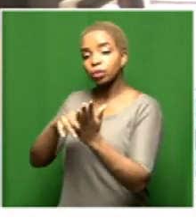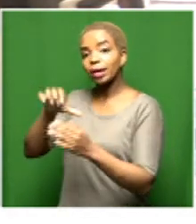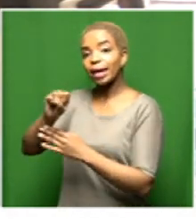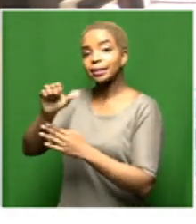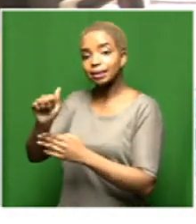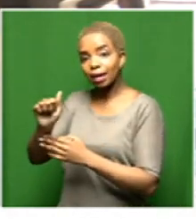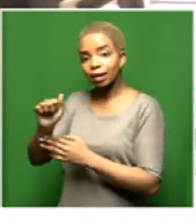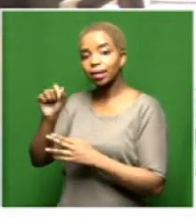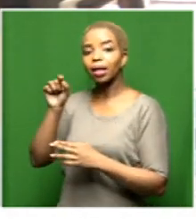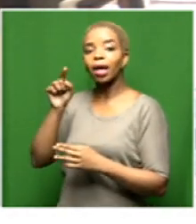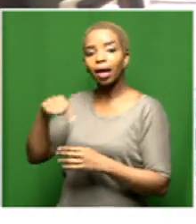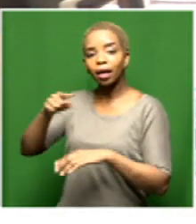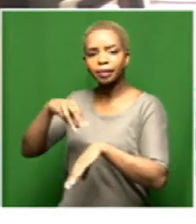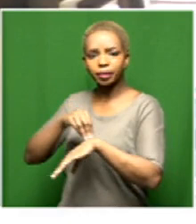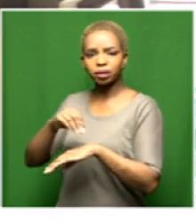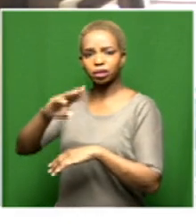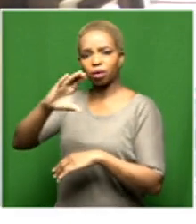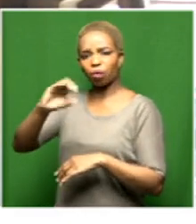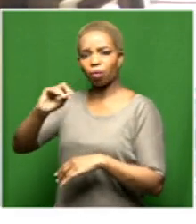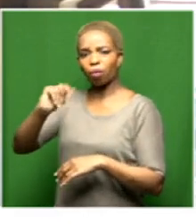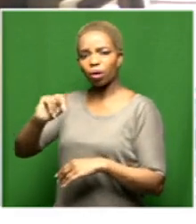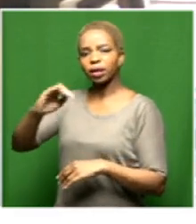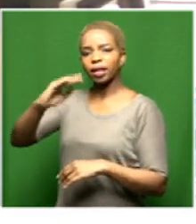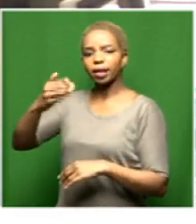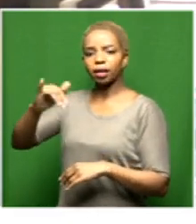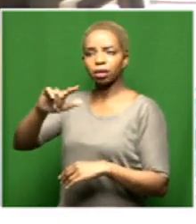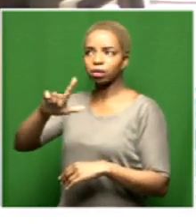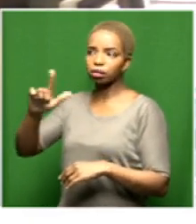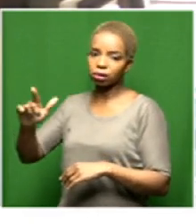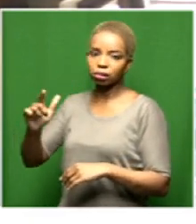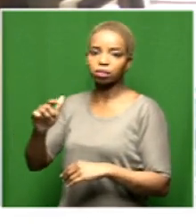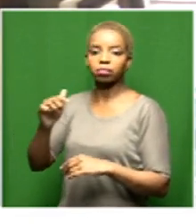mycovidstorysa@conil.org.za. The WhatsApp number is 081 352